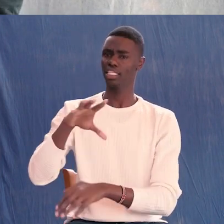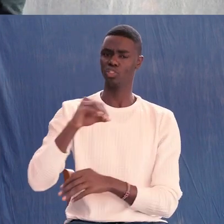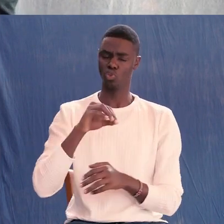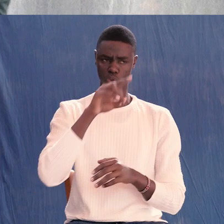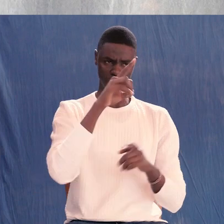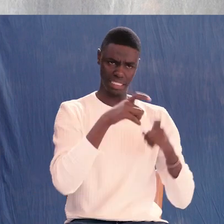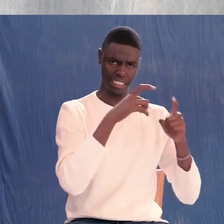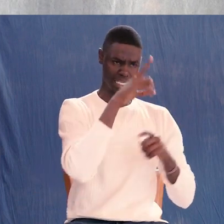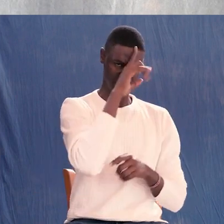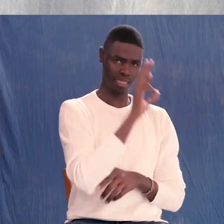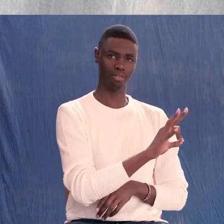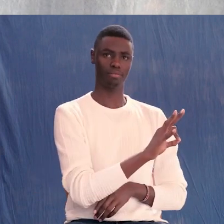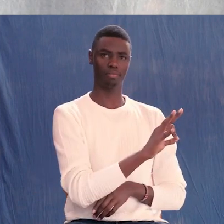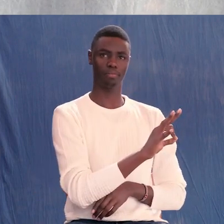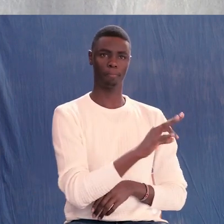seriously.